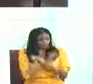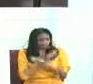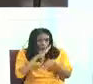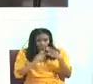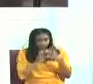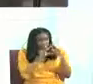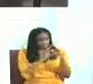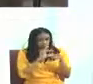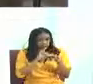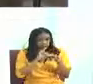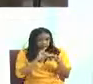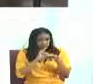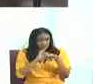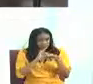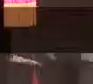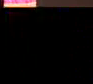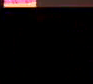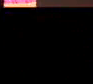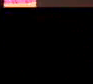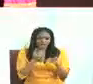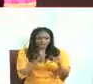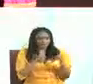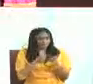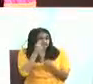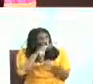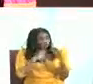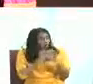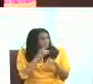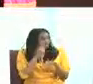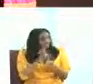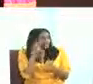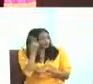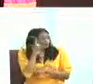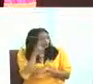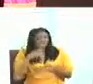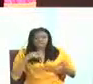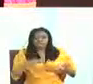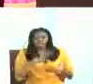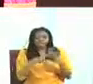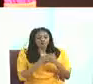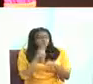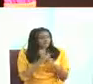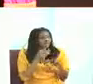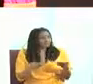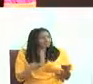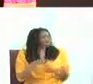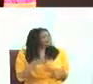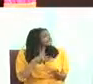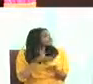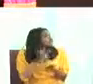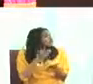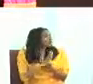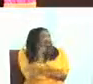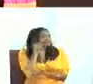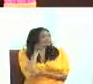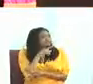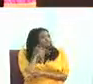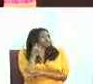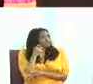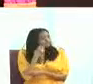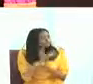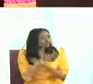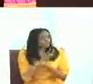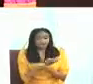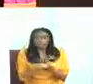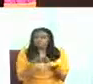place for all the right reasons, doing all the right things, and it's all right to be a dry bone. It's all